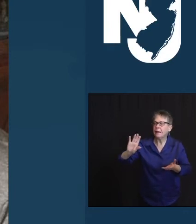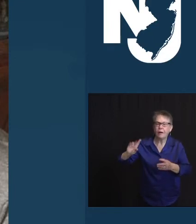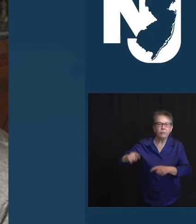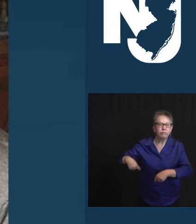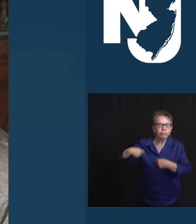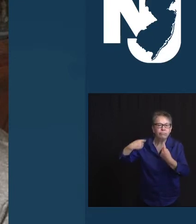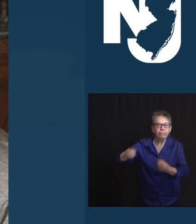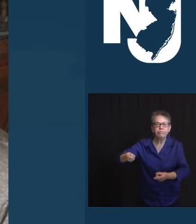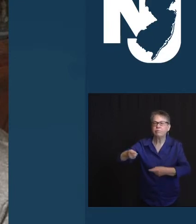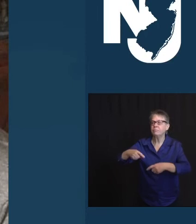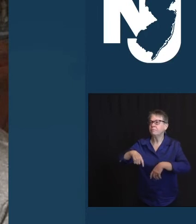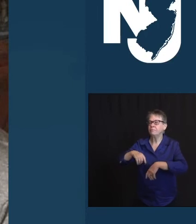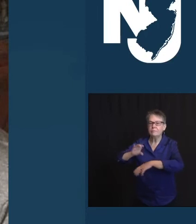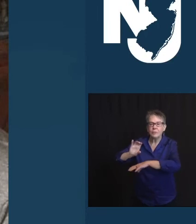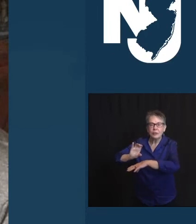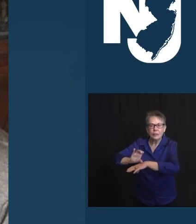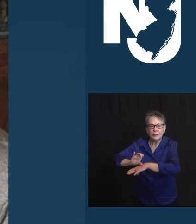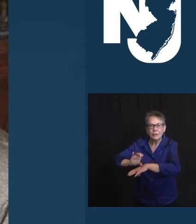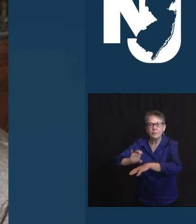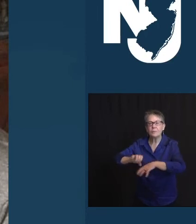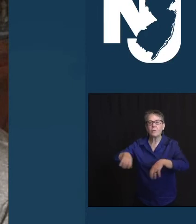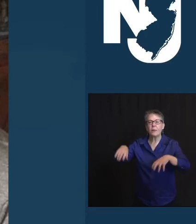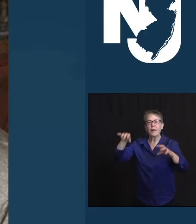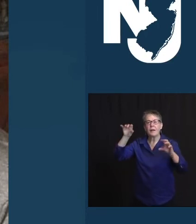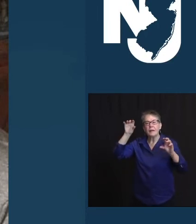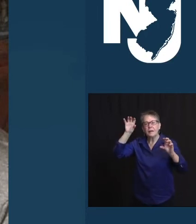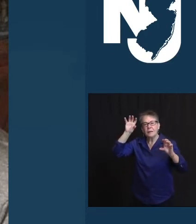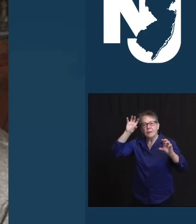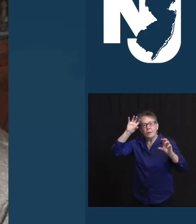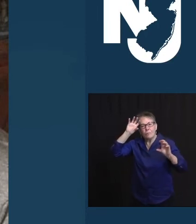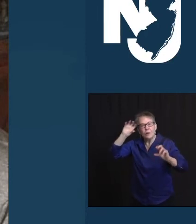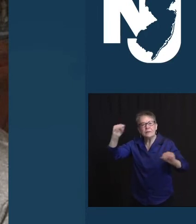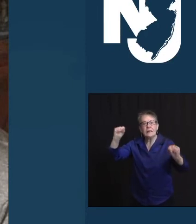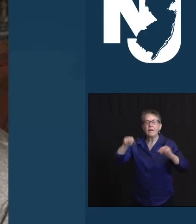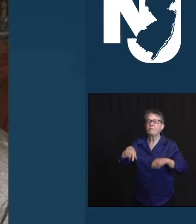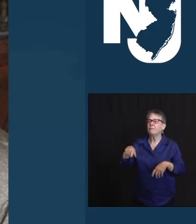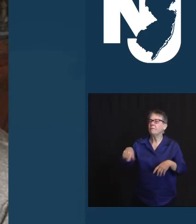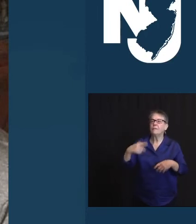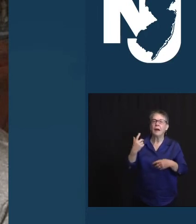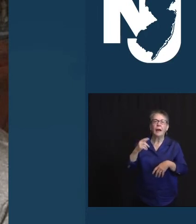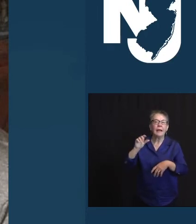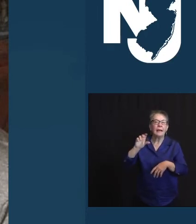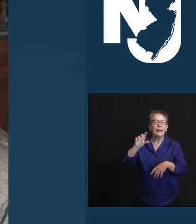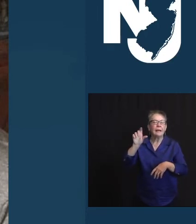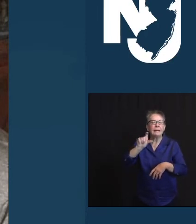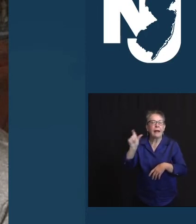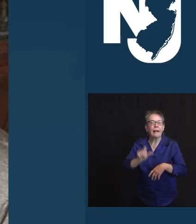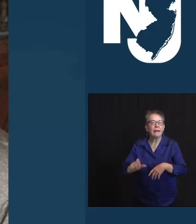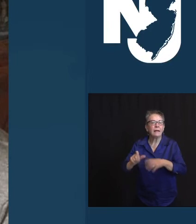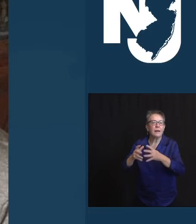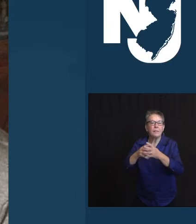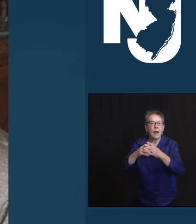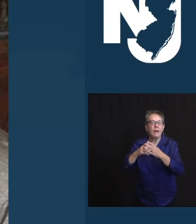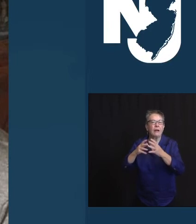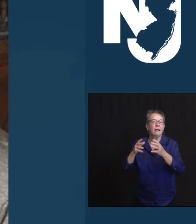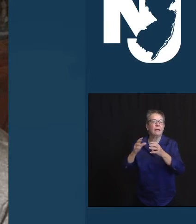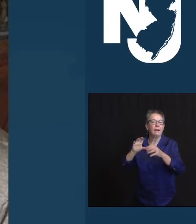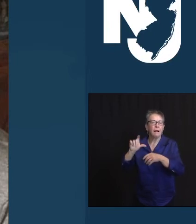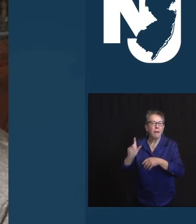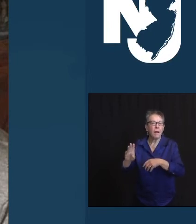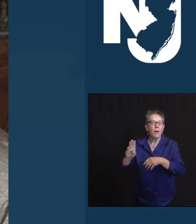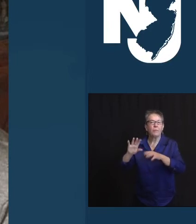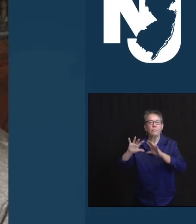president of the Bayonne Sicilian Citizens Club and the Sicilian Federation of New Jersey. And he was a member of the Bayonne Columbus